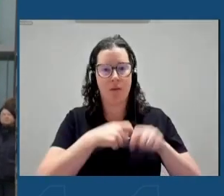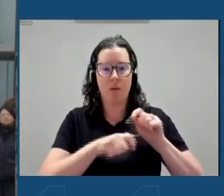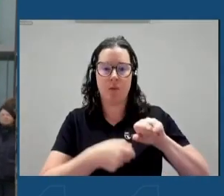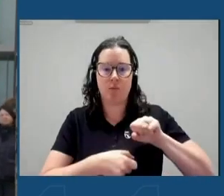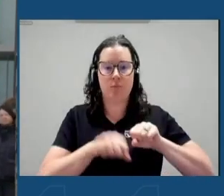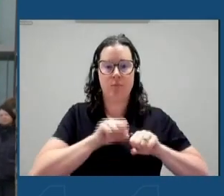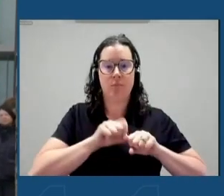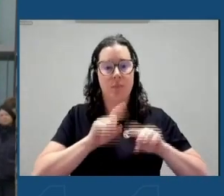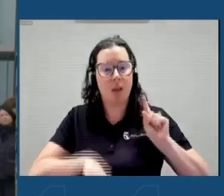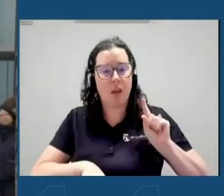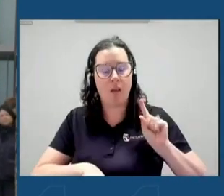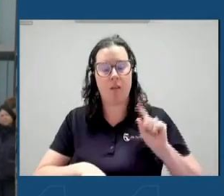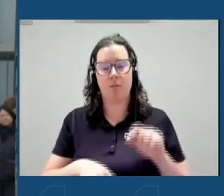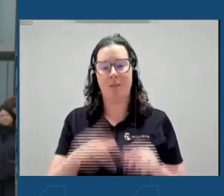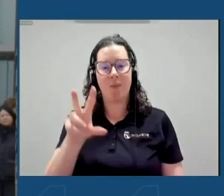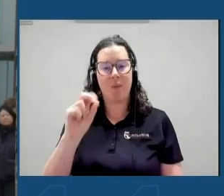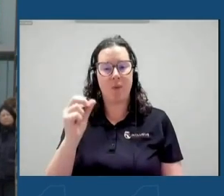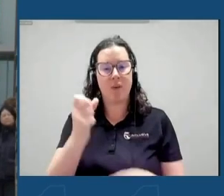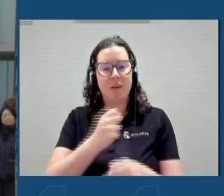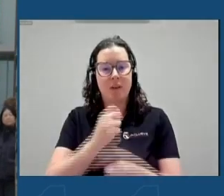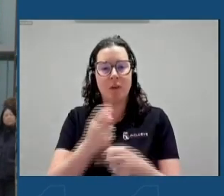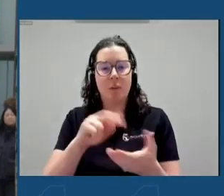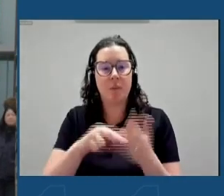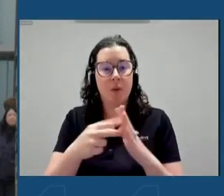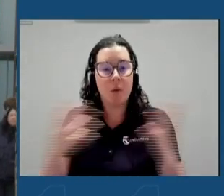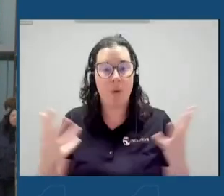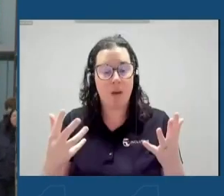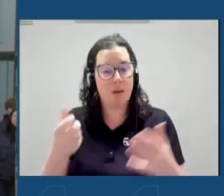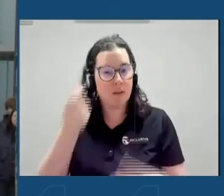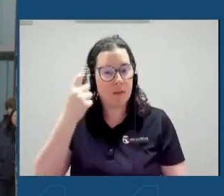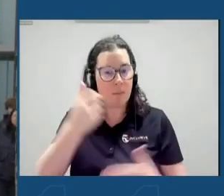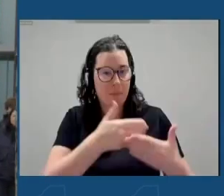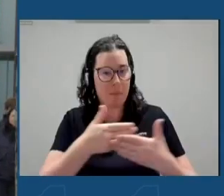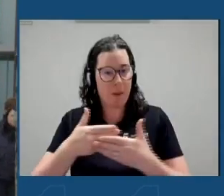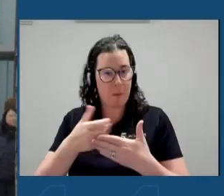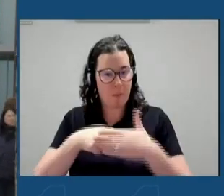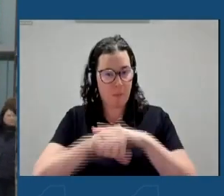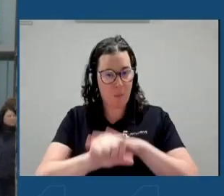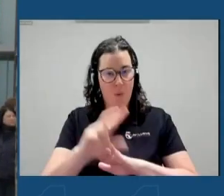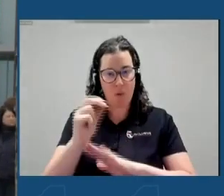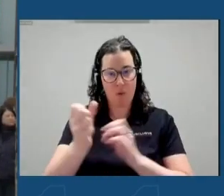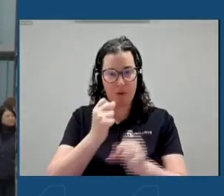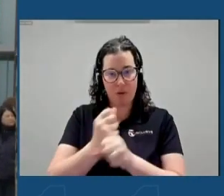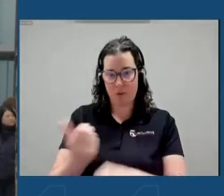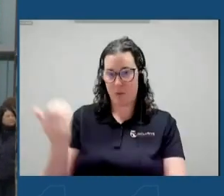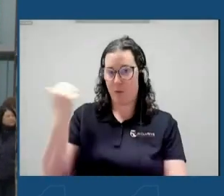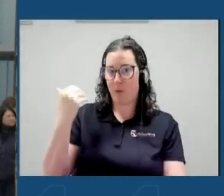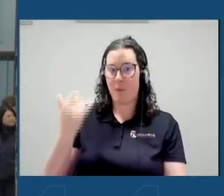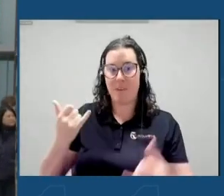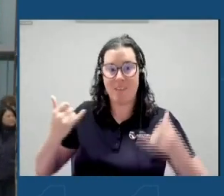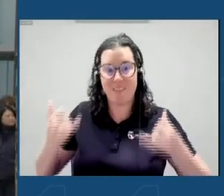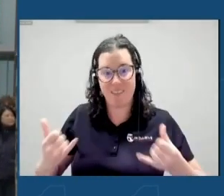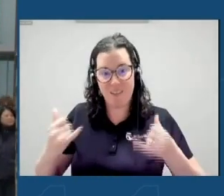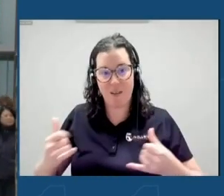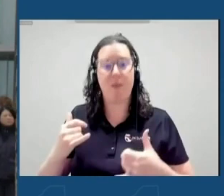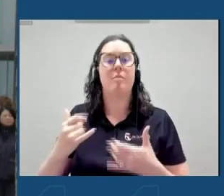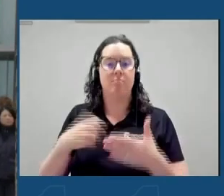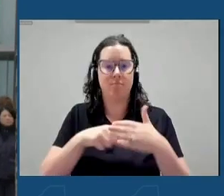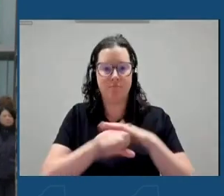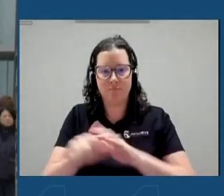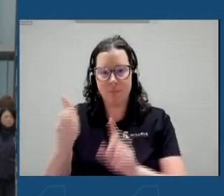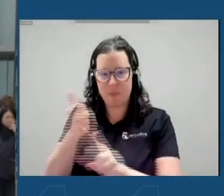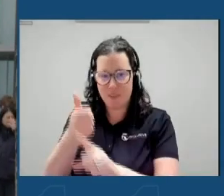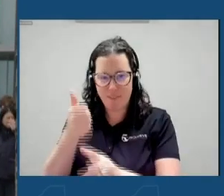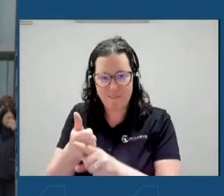mean? Babies born 30 years ago are now having their own babies. That's the passage of time. But